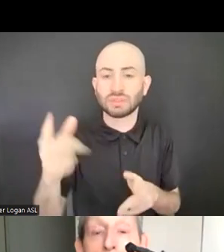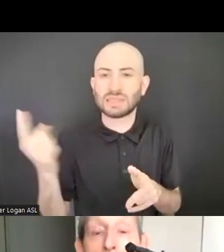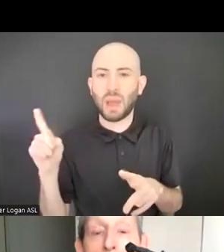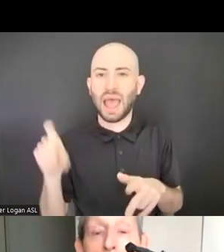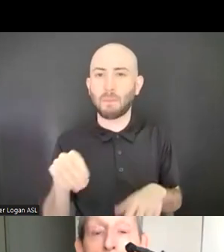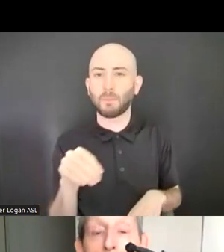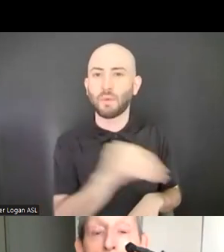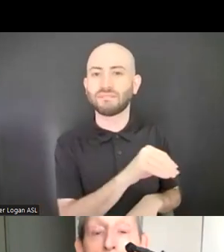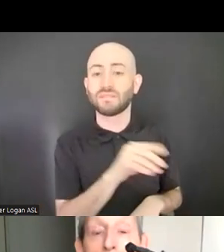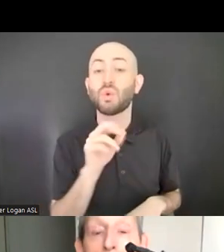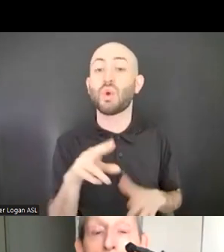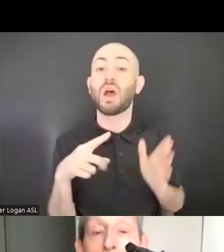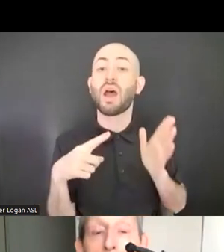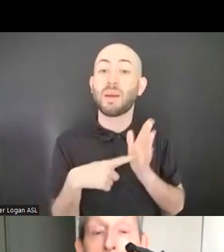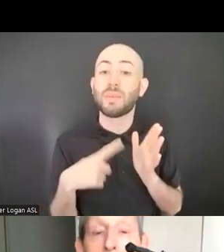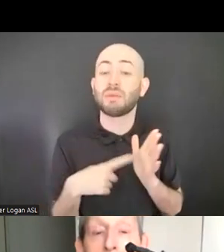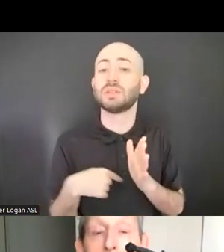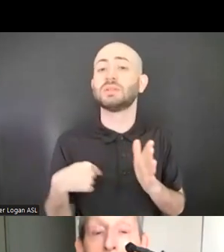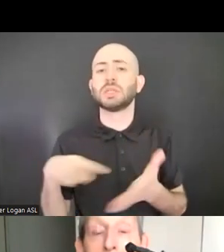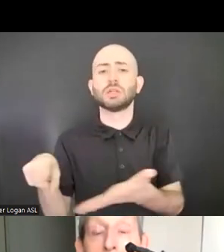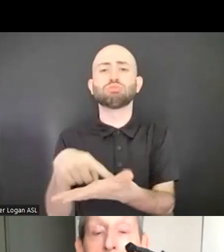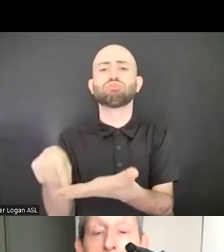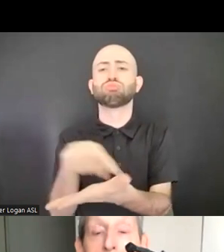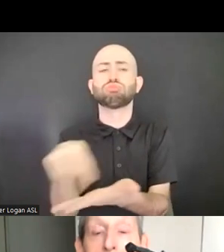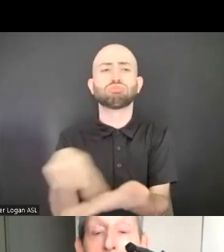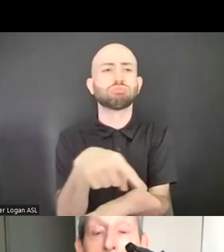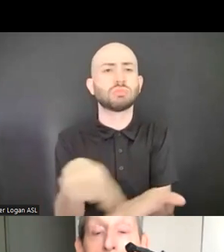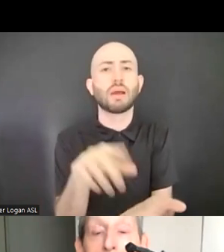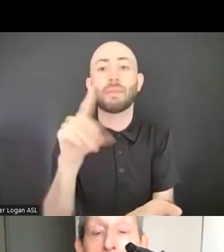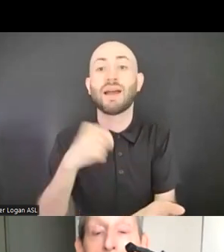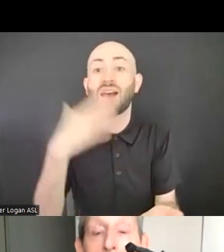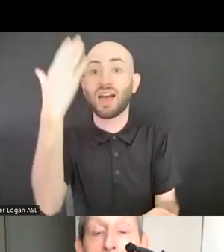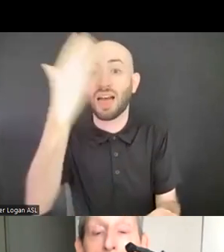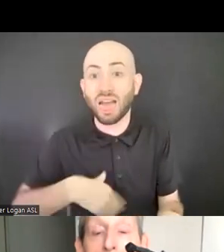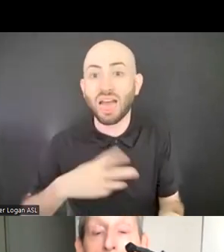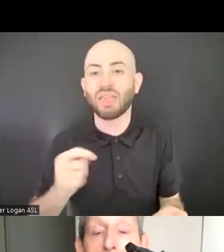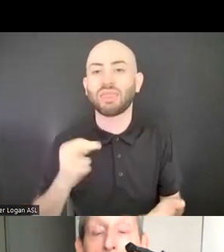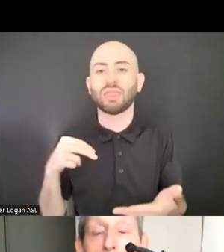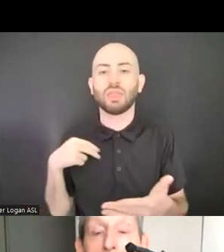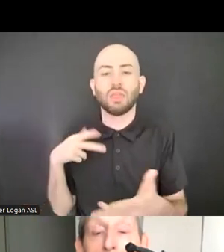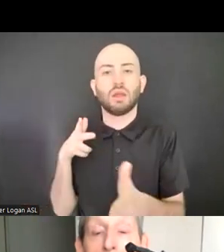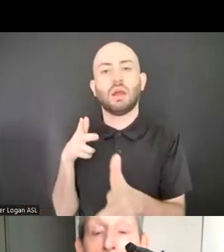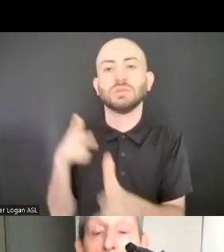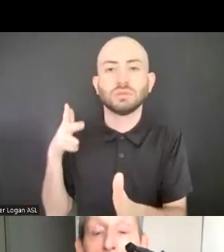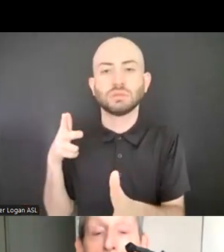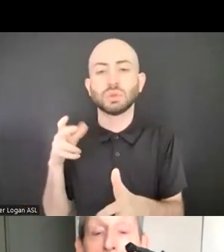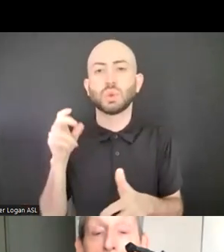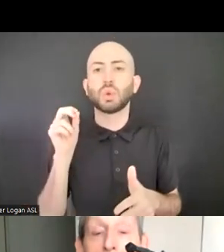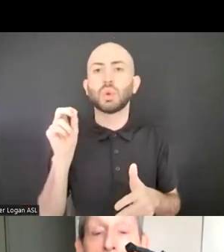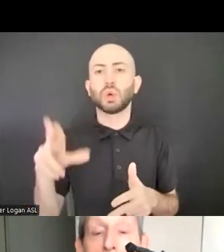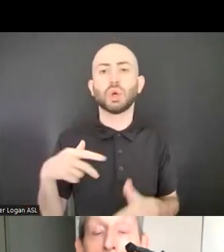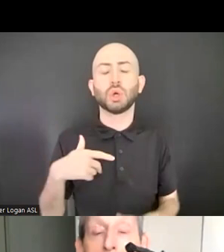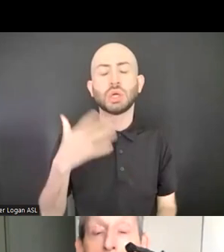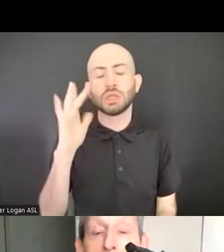and hit it with my chair or to find it with my cane and just be annoyed that it was there or to be so overwhelmed that i